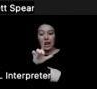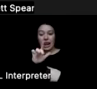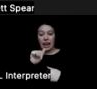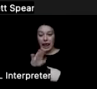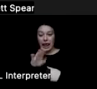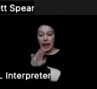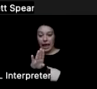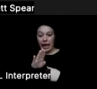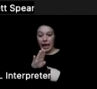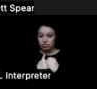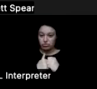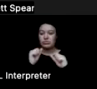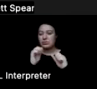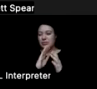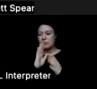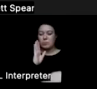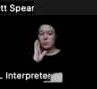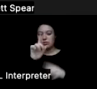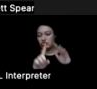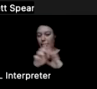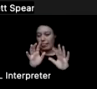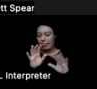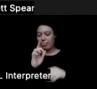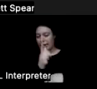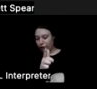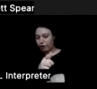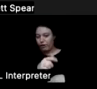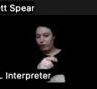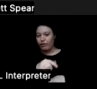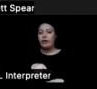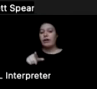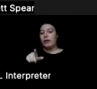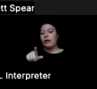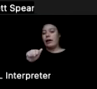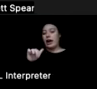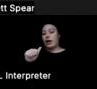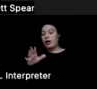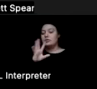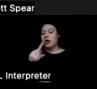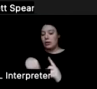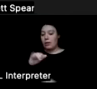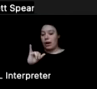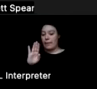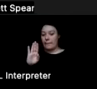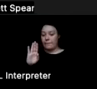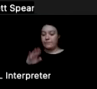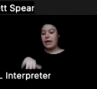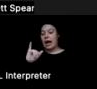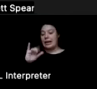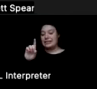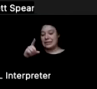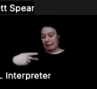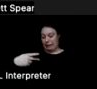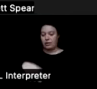Erica is going to talk about IDPs. But one of the key tools is that these tools that we're going to share with you, we